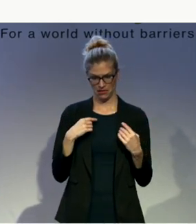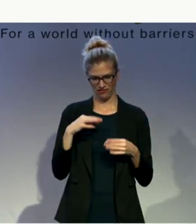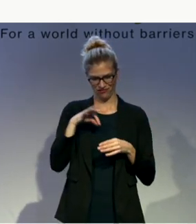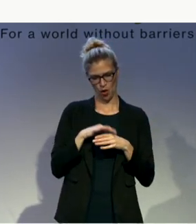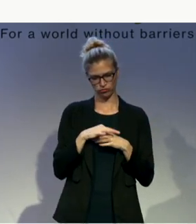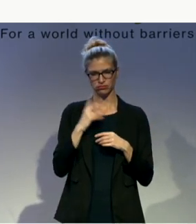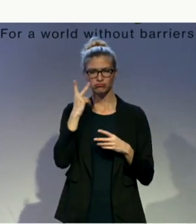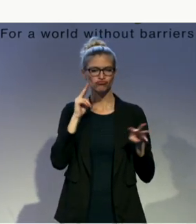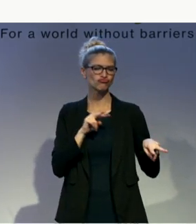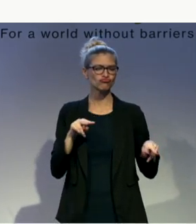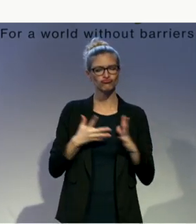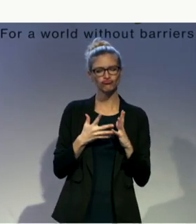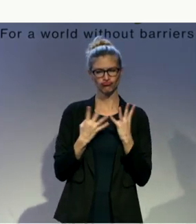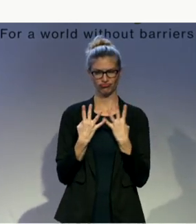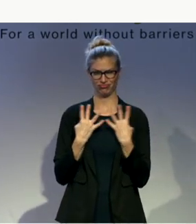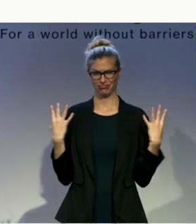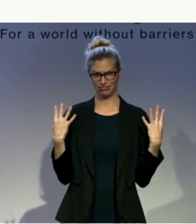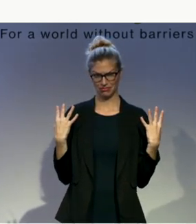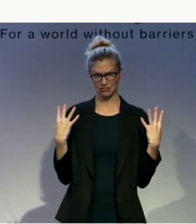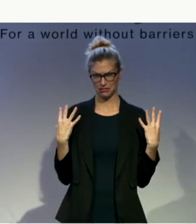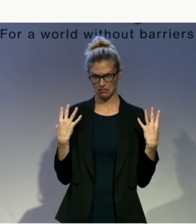context.